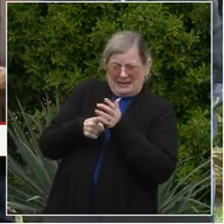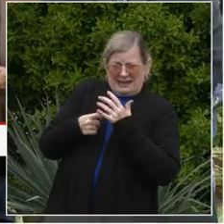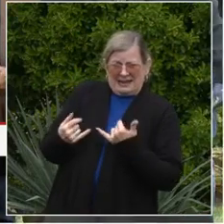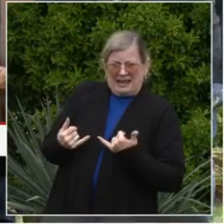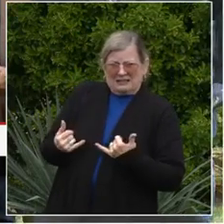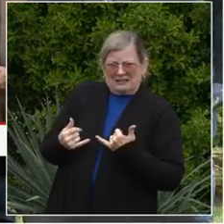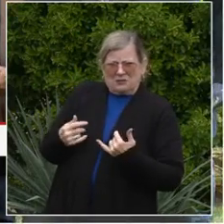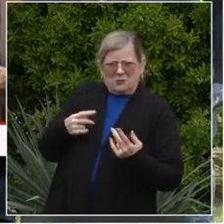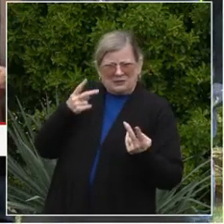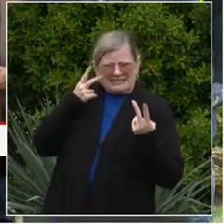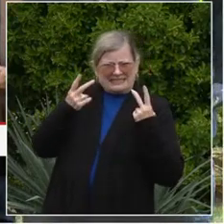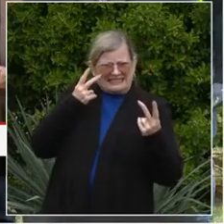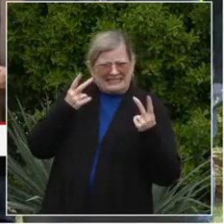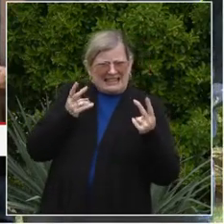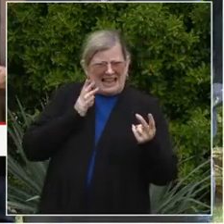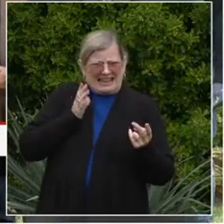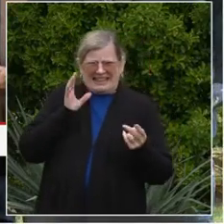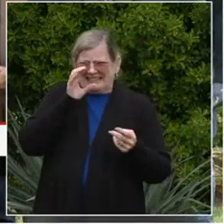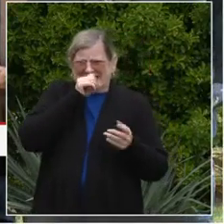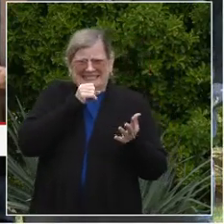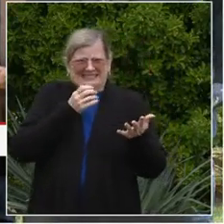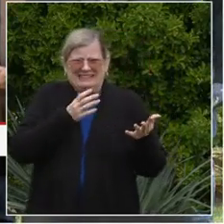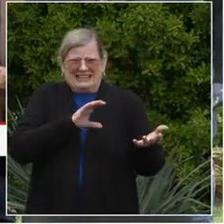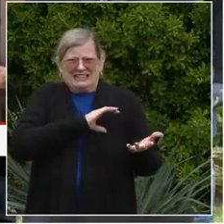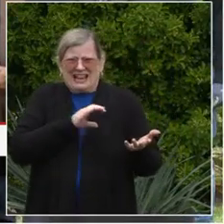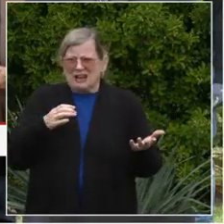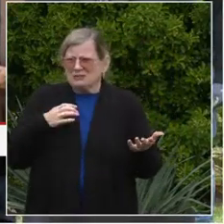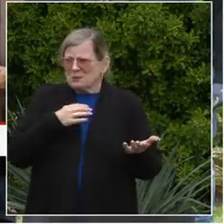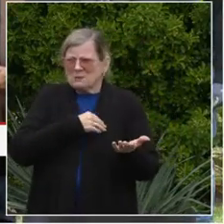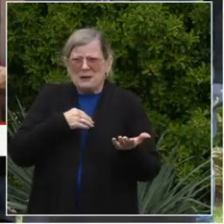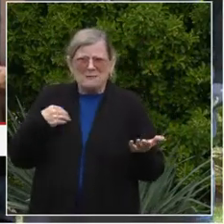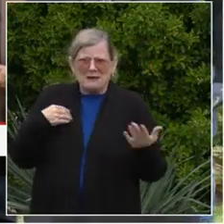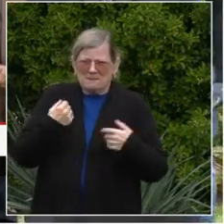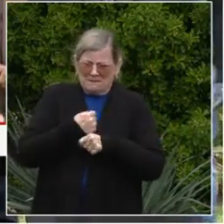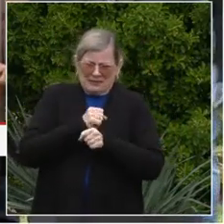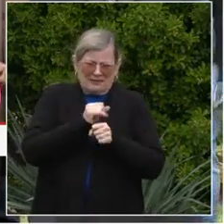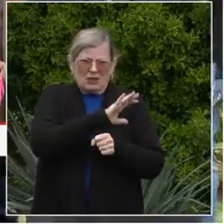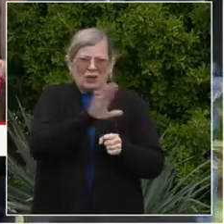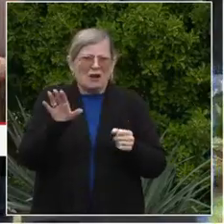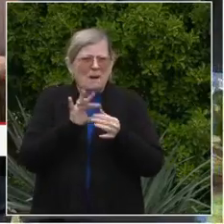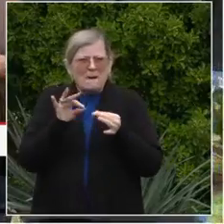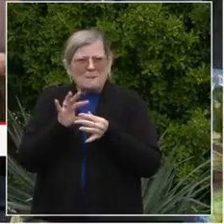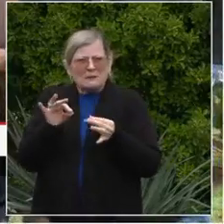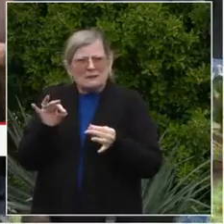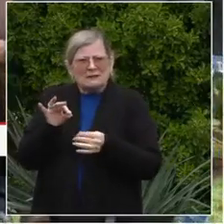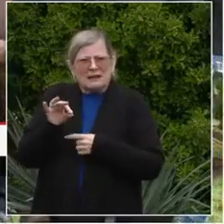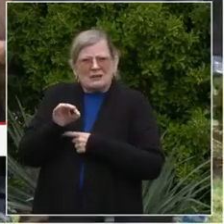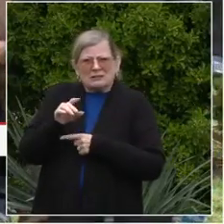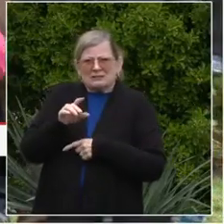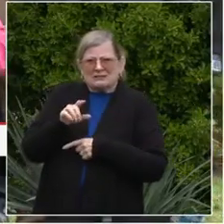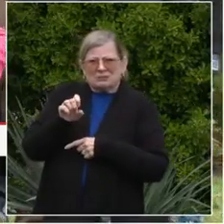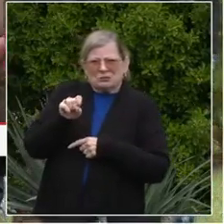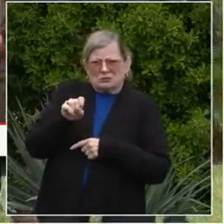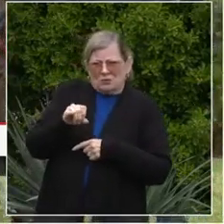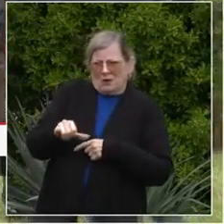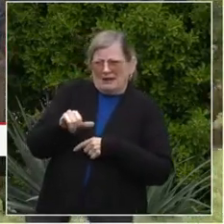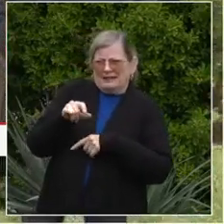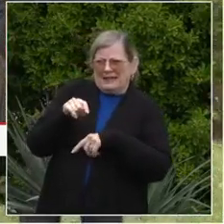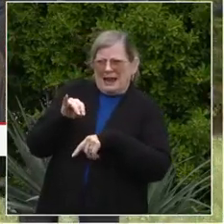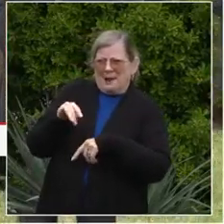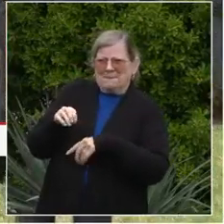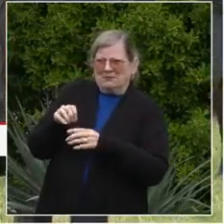I guess, the council members made their comment today. New York Times said basically nationwide they're gearing up for